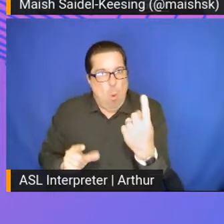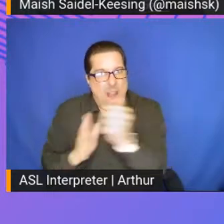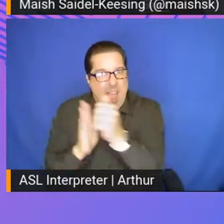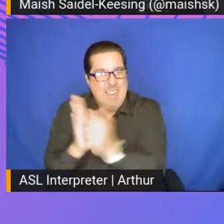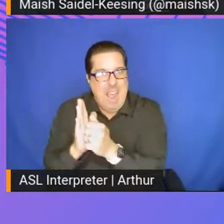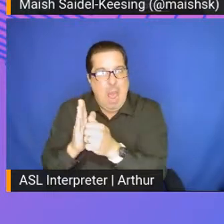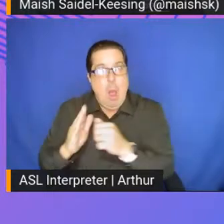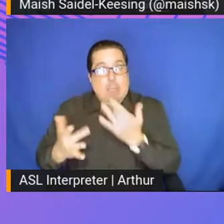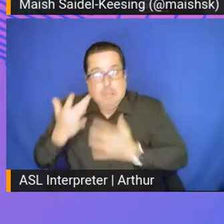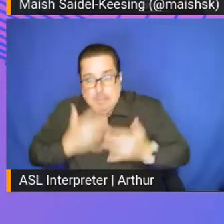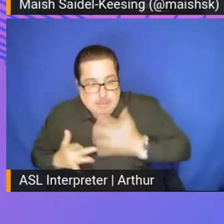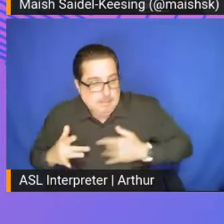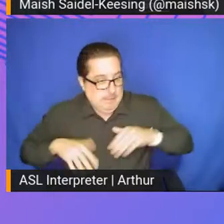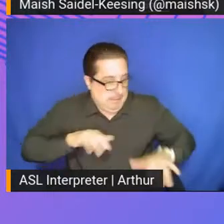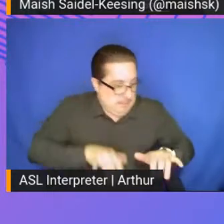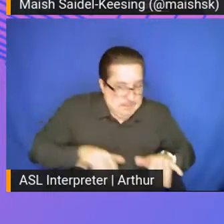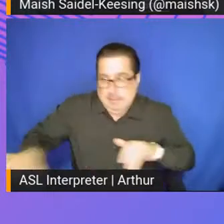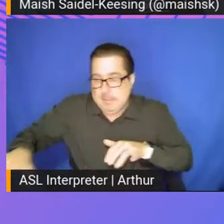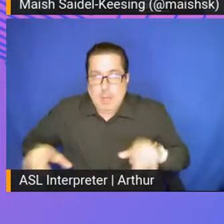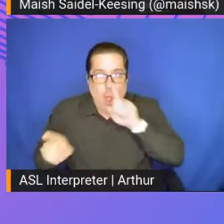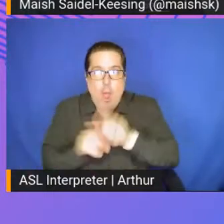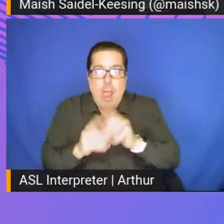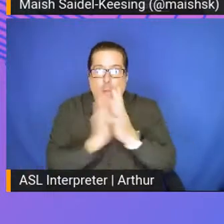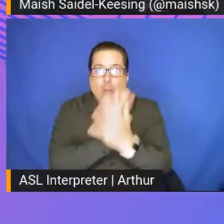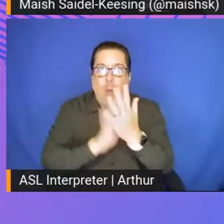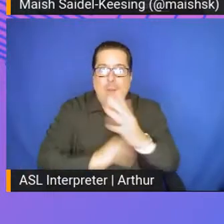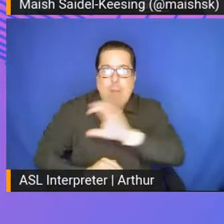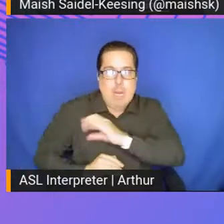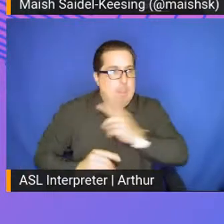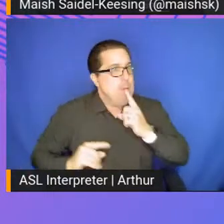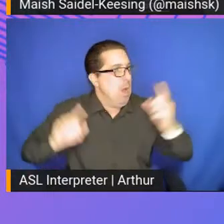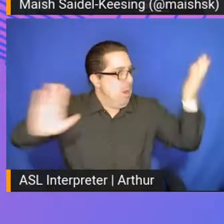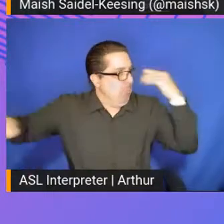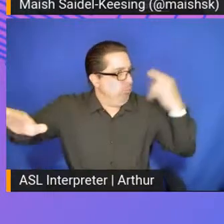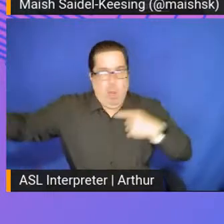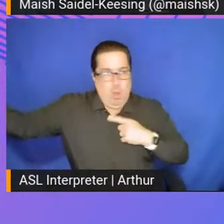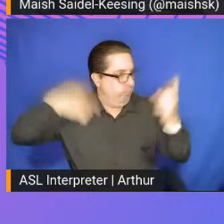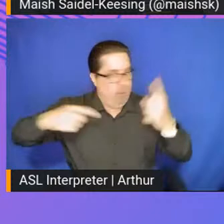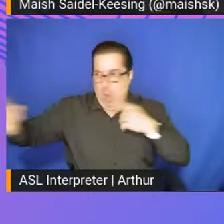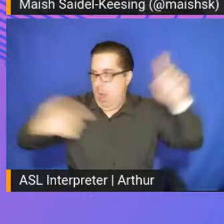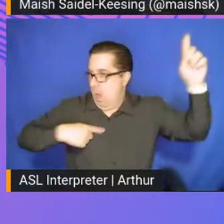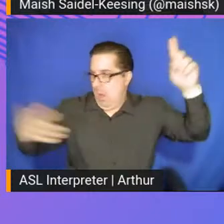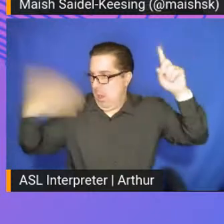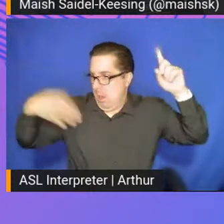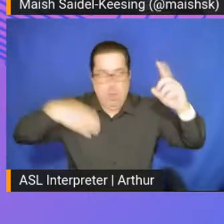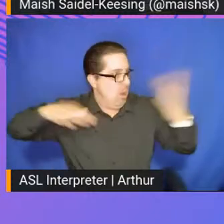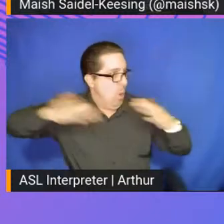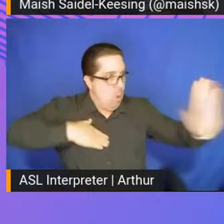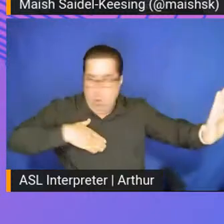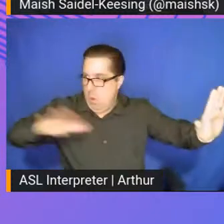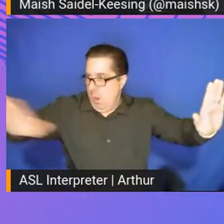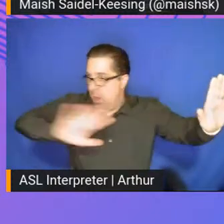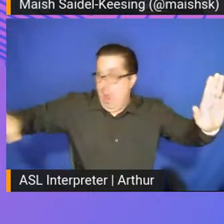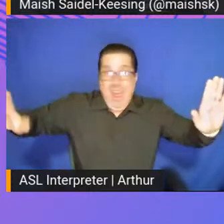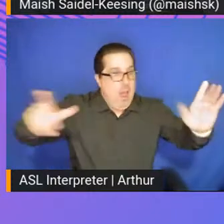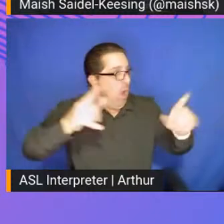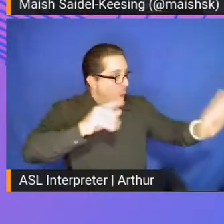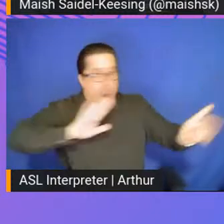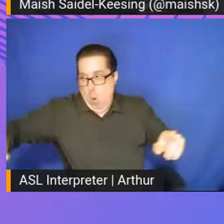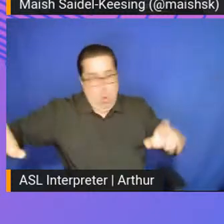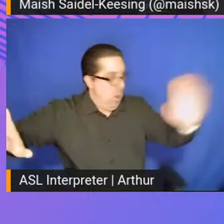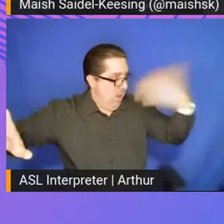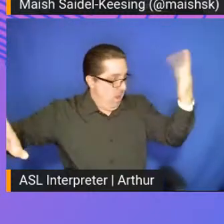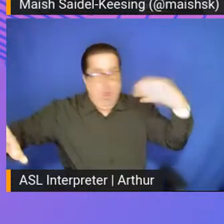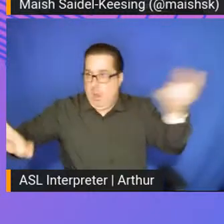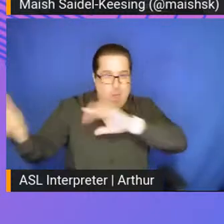manually playing traffic cop, taking different branches and putting them in the test environment. So developers were moving quickly, but it now added all this